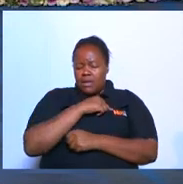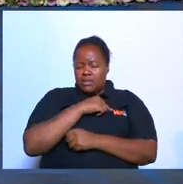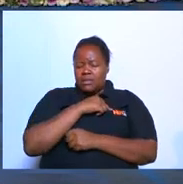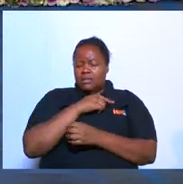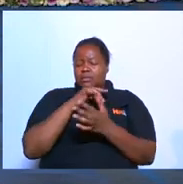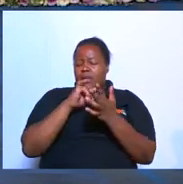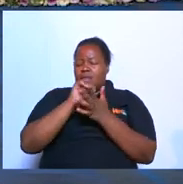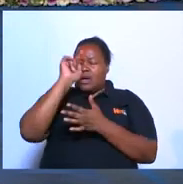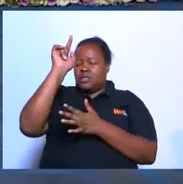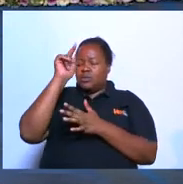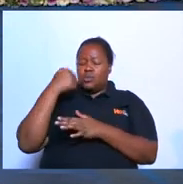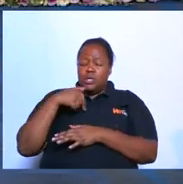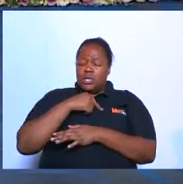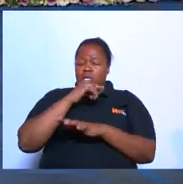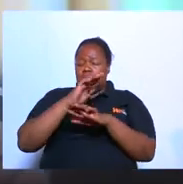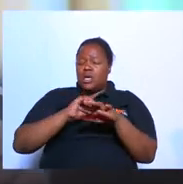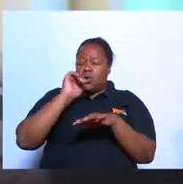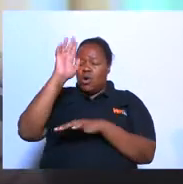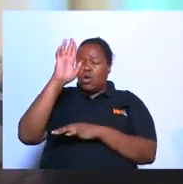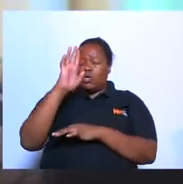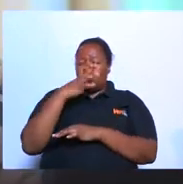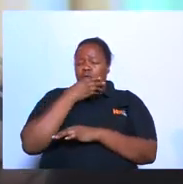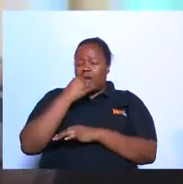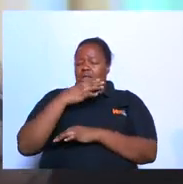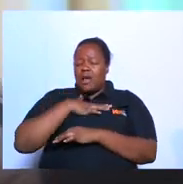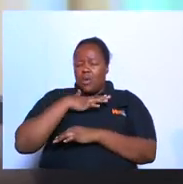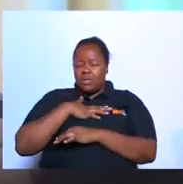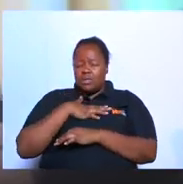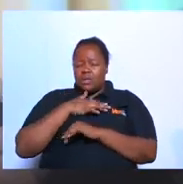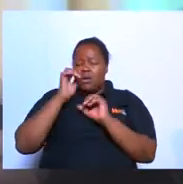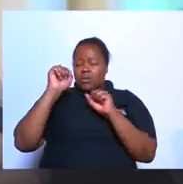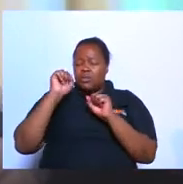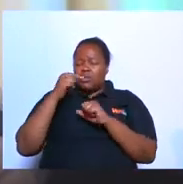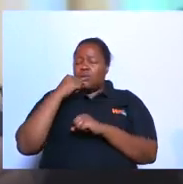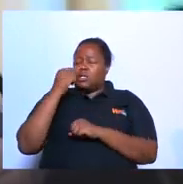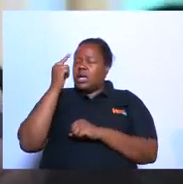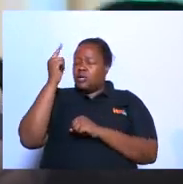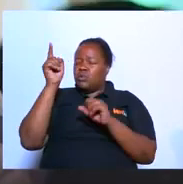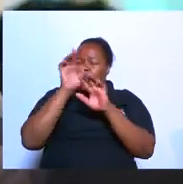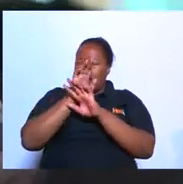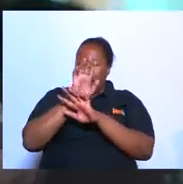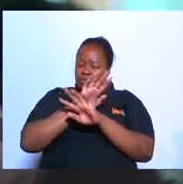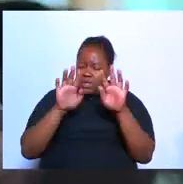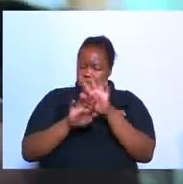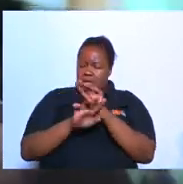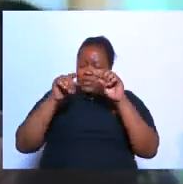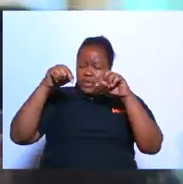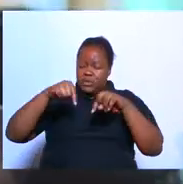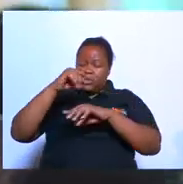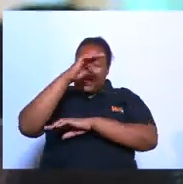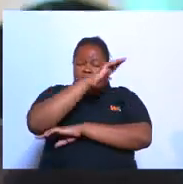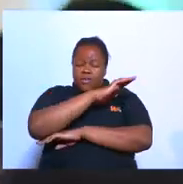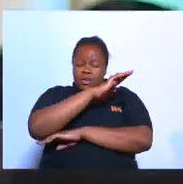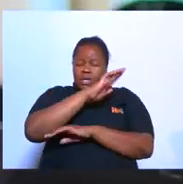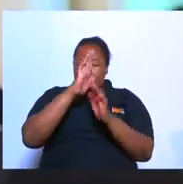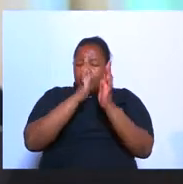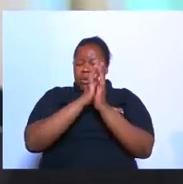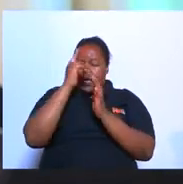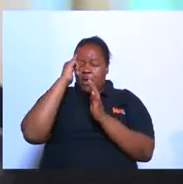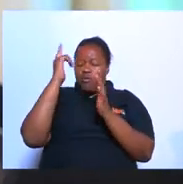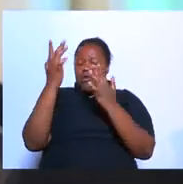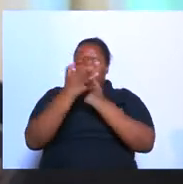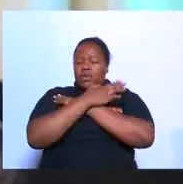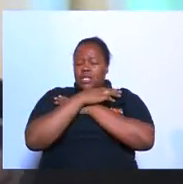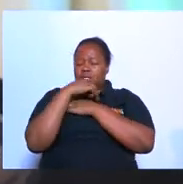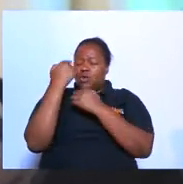we call you Daddy we can tell you anything this evening we are praying for our friends who are watching us